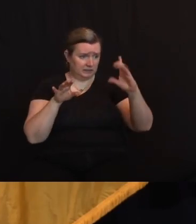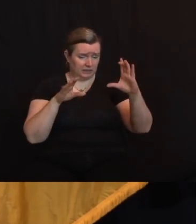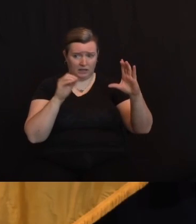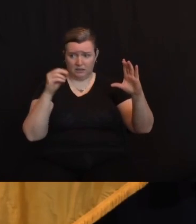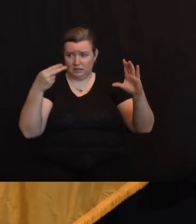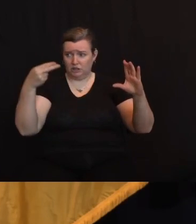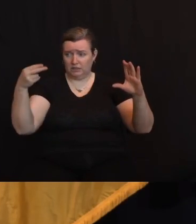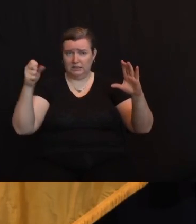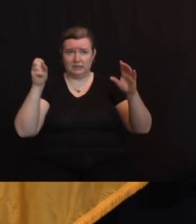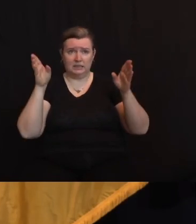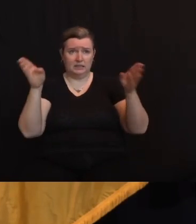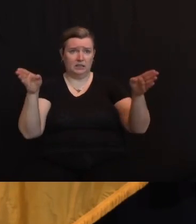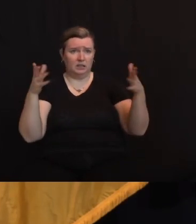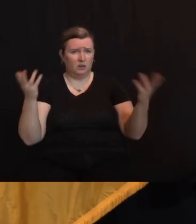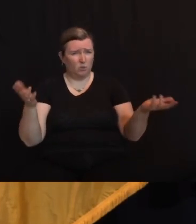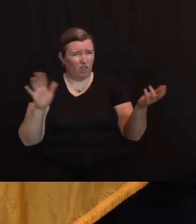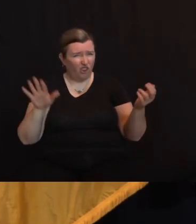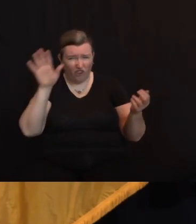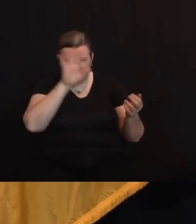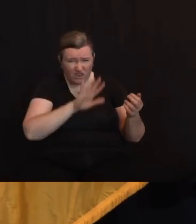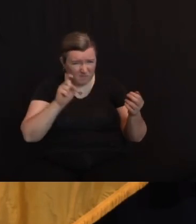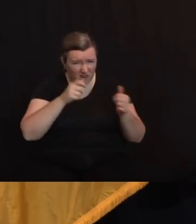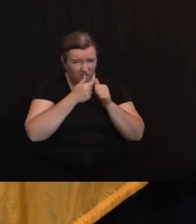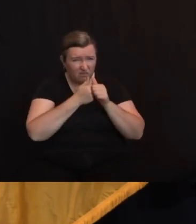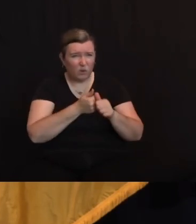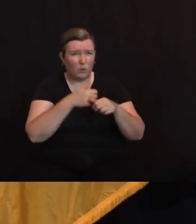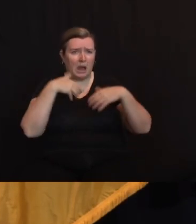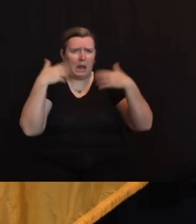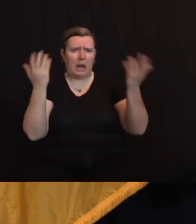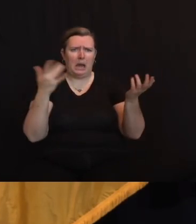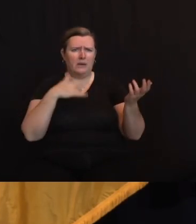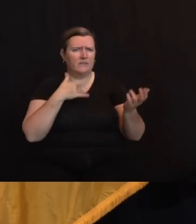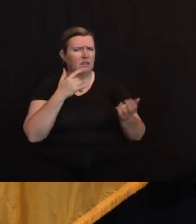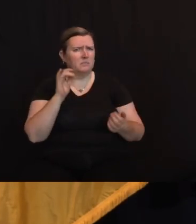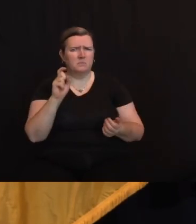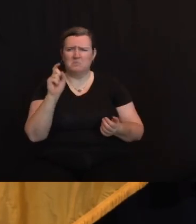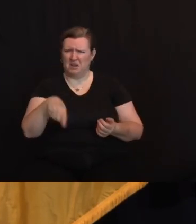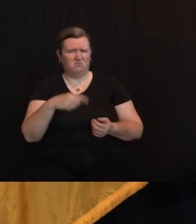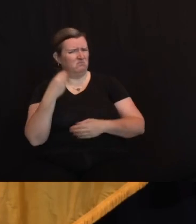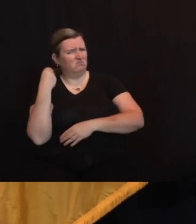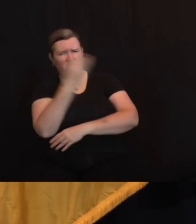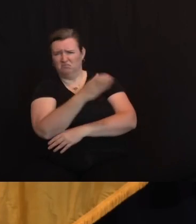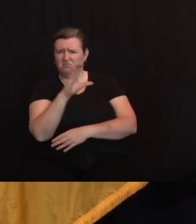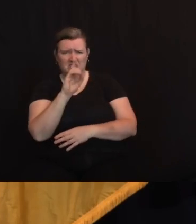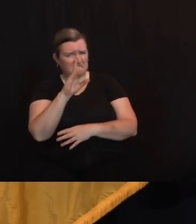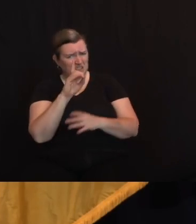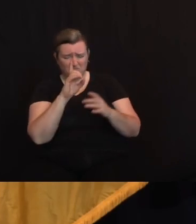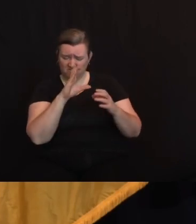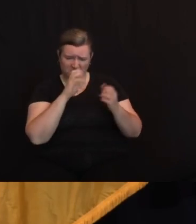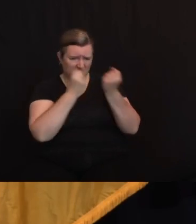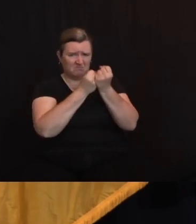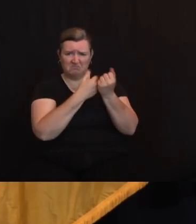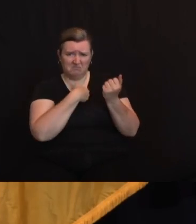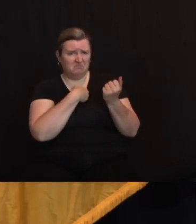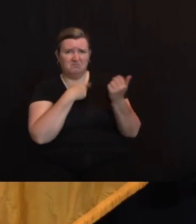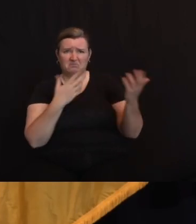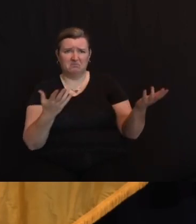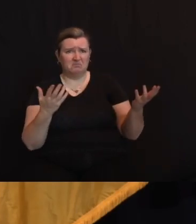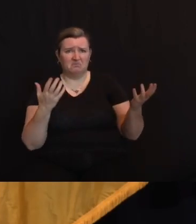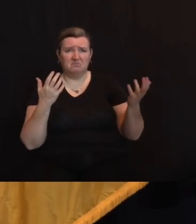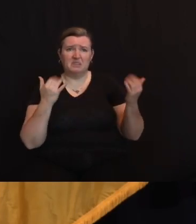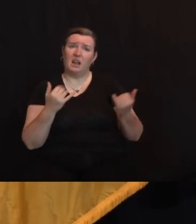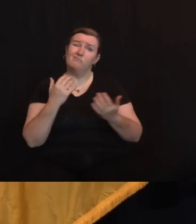but they need to continue to sending their data to the CDC. I will use this opportunity